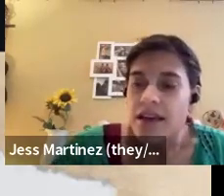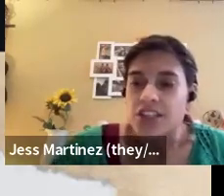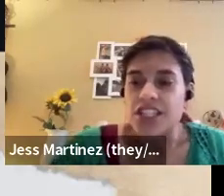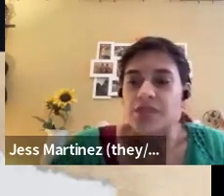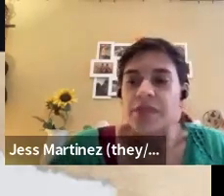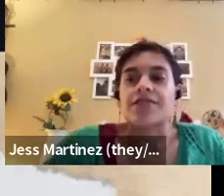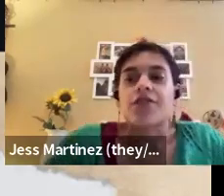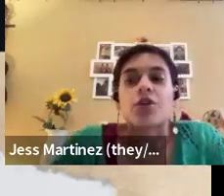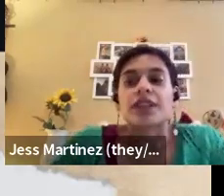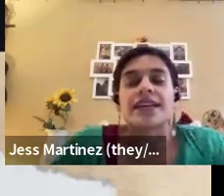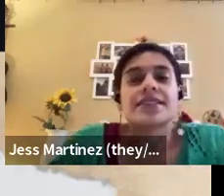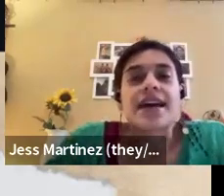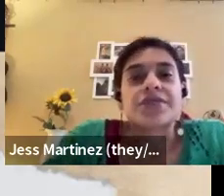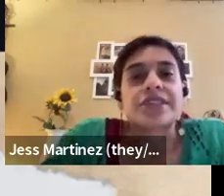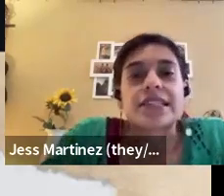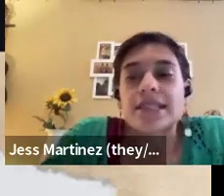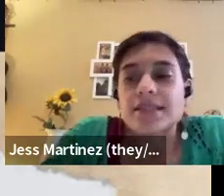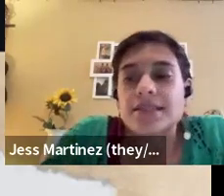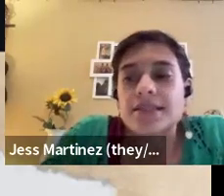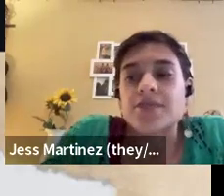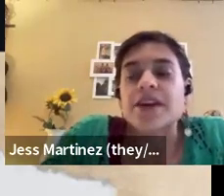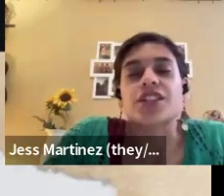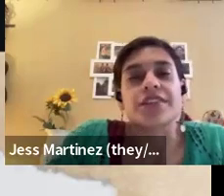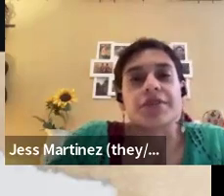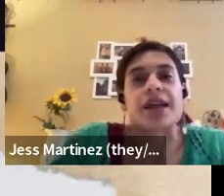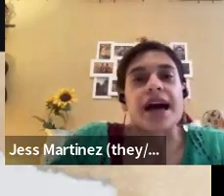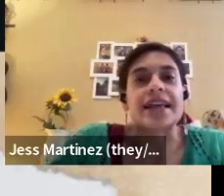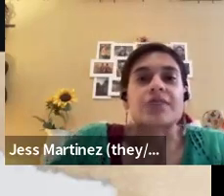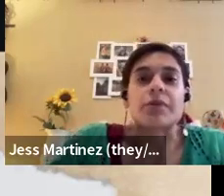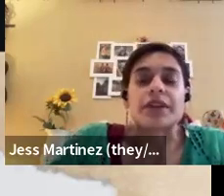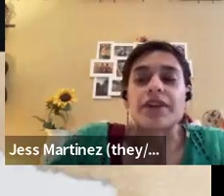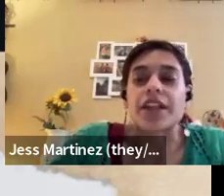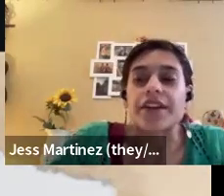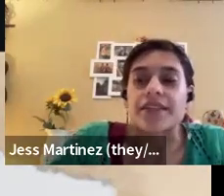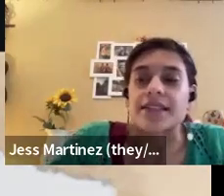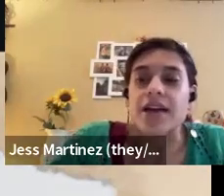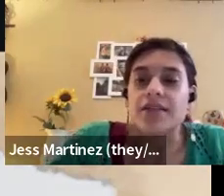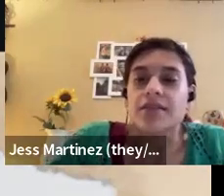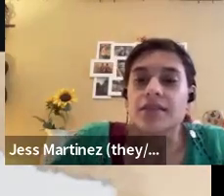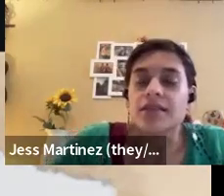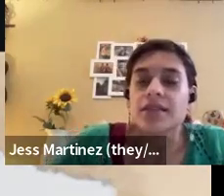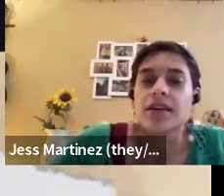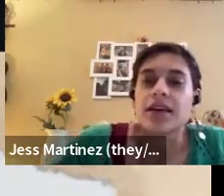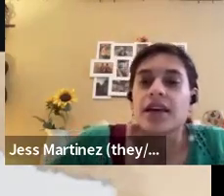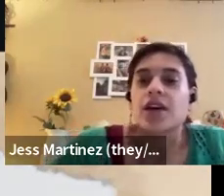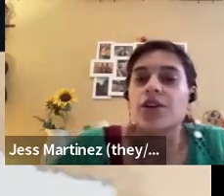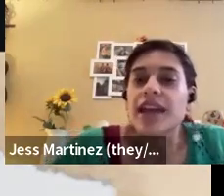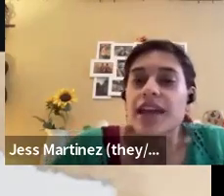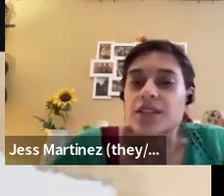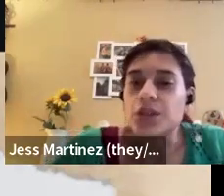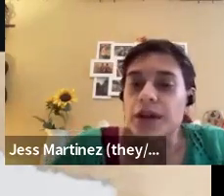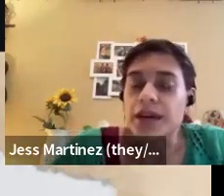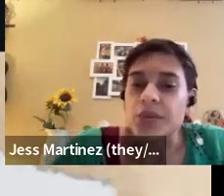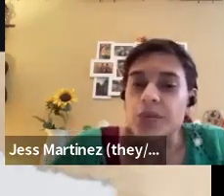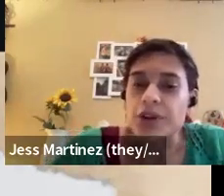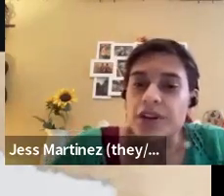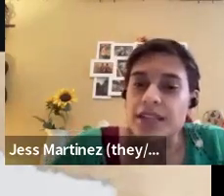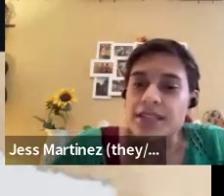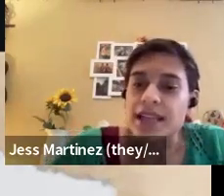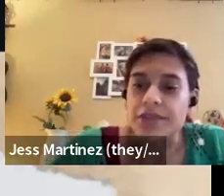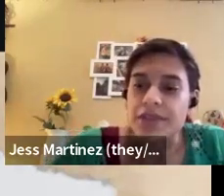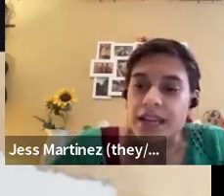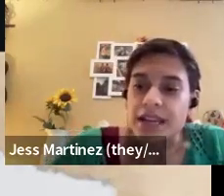Yearning. She speaks of home place as resistance, especially for Black and women of color in the South. Gloria Anzaldúa